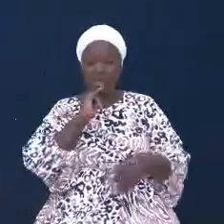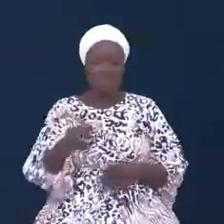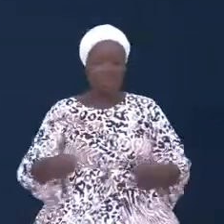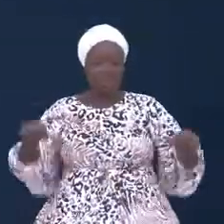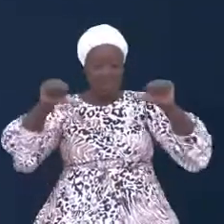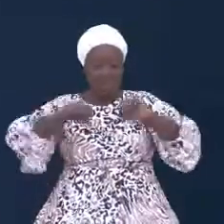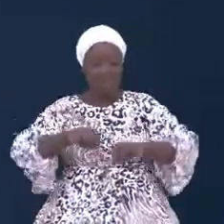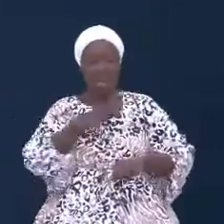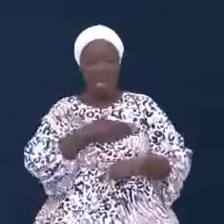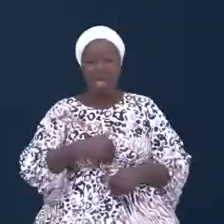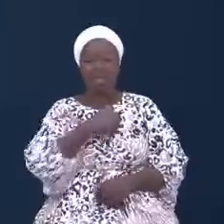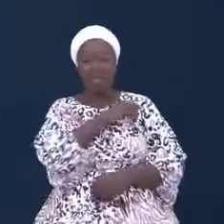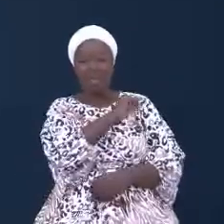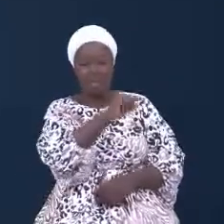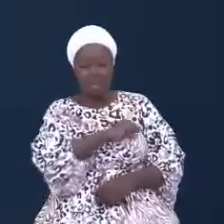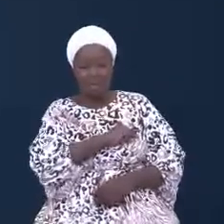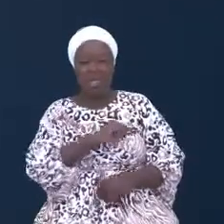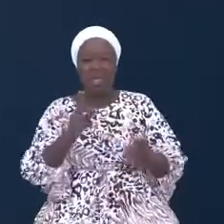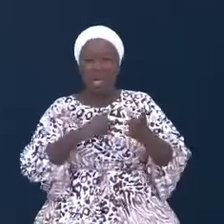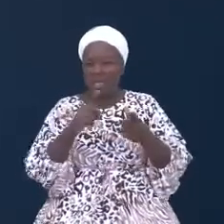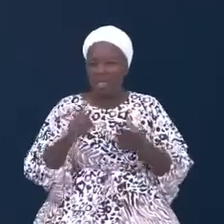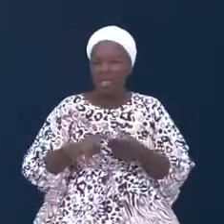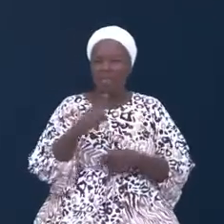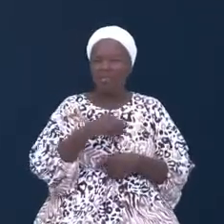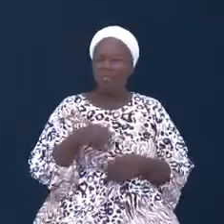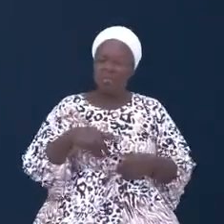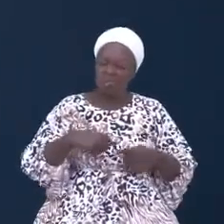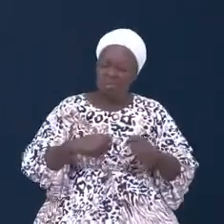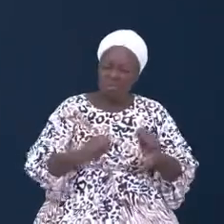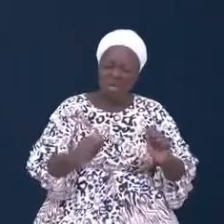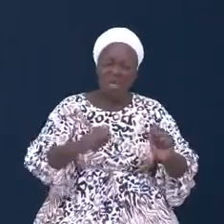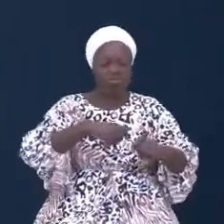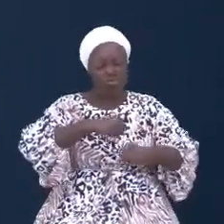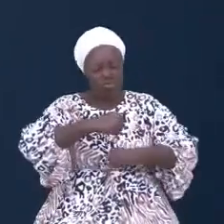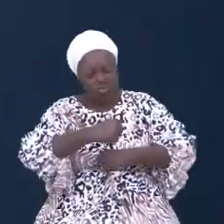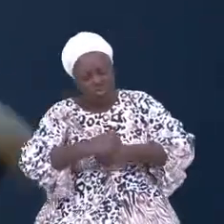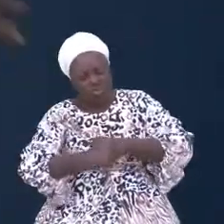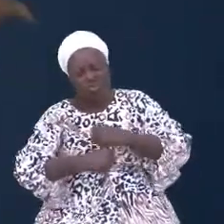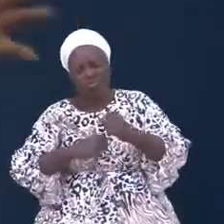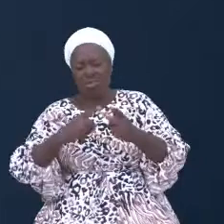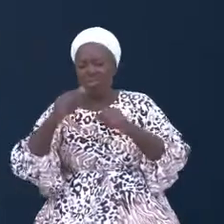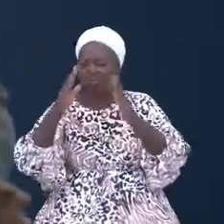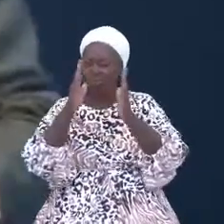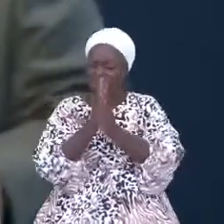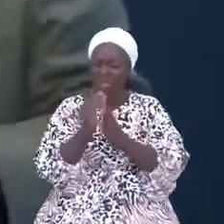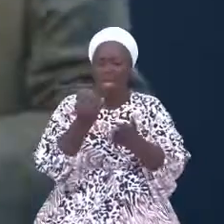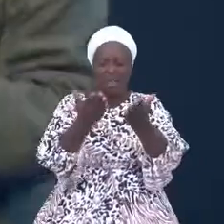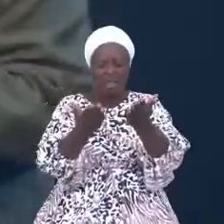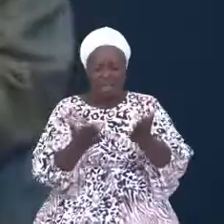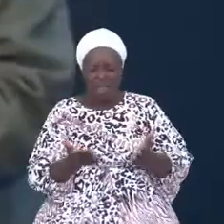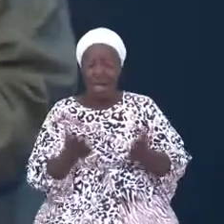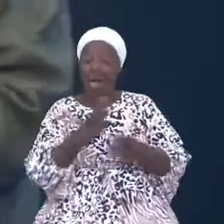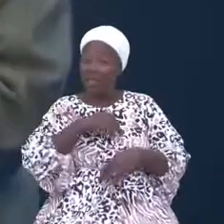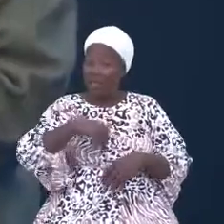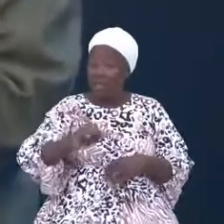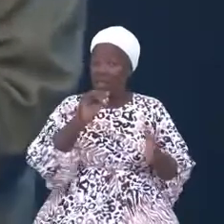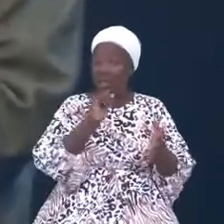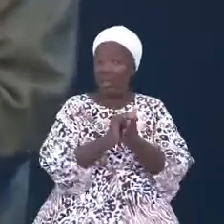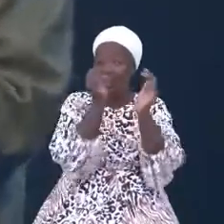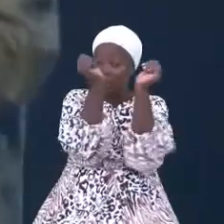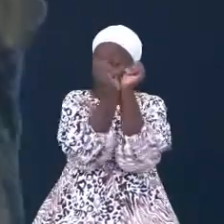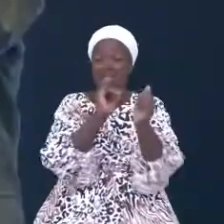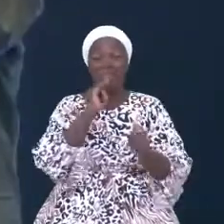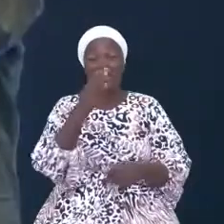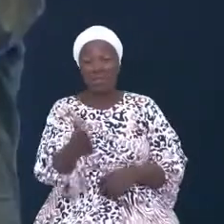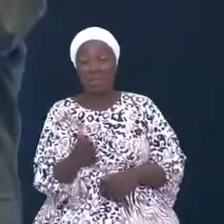you've struggled, you've tried, you've prayed, you've desired, and yet that slavery is